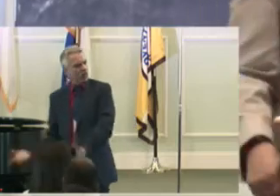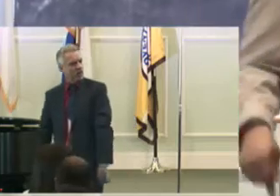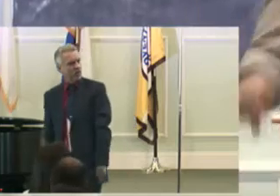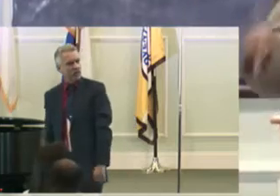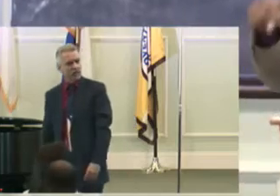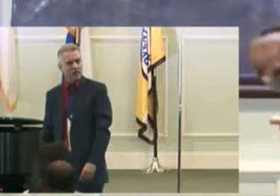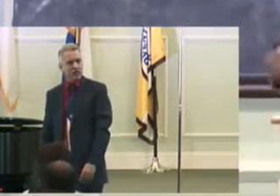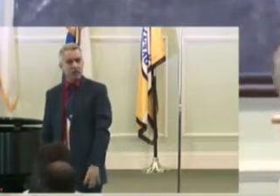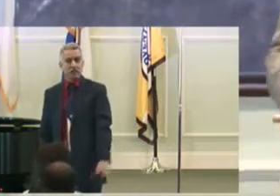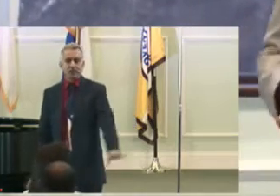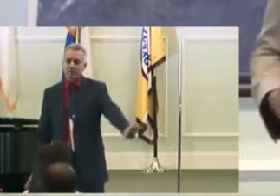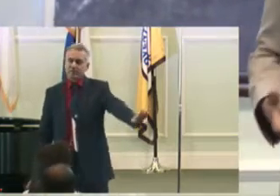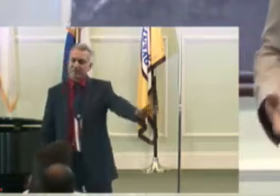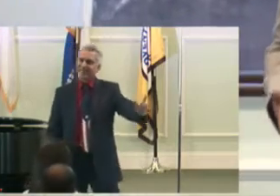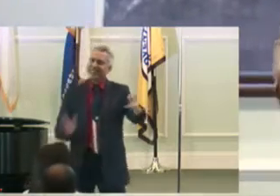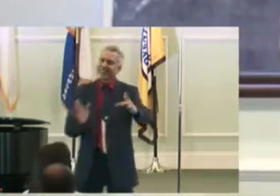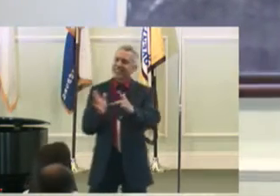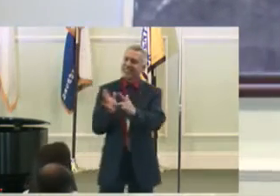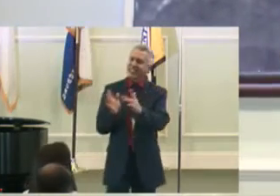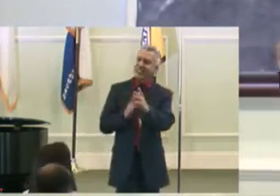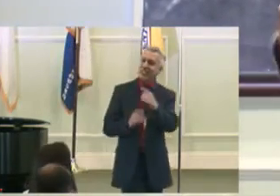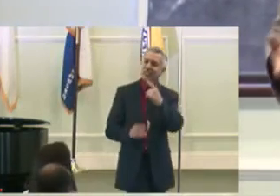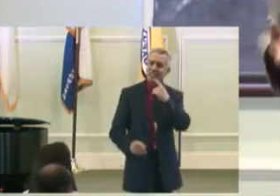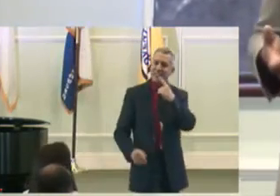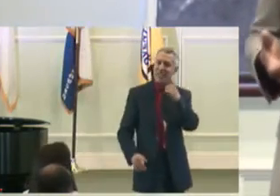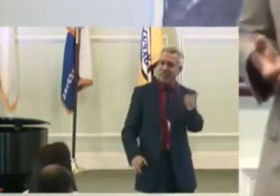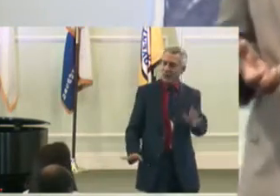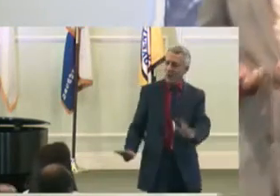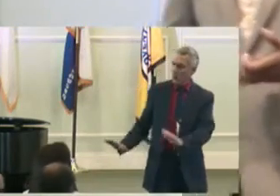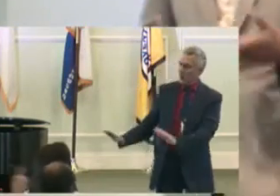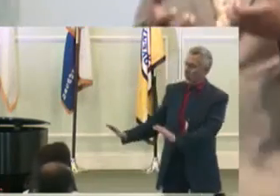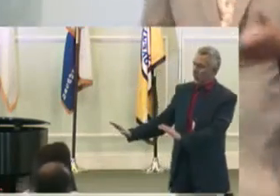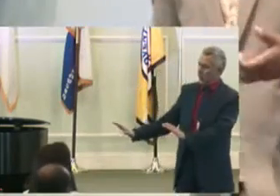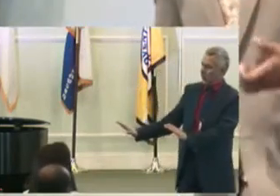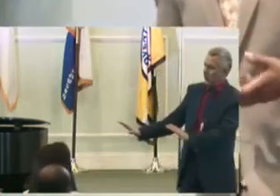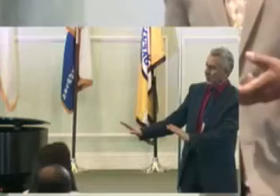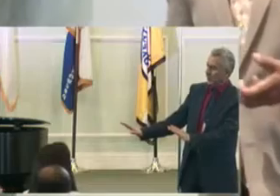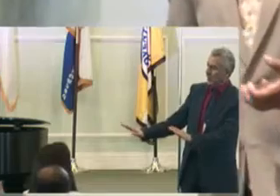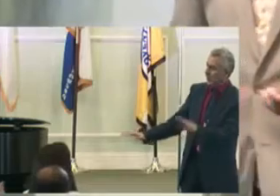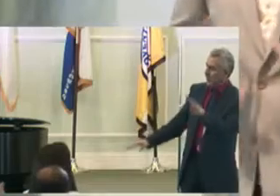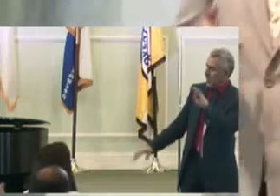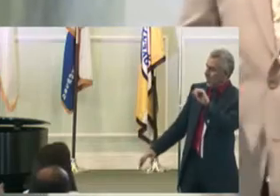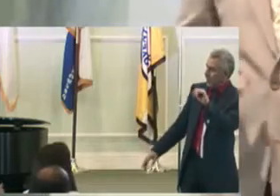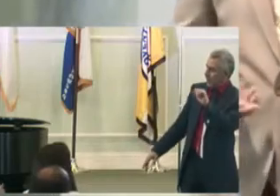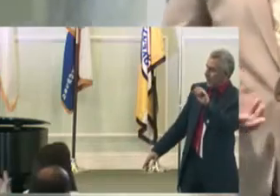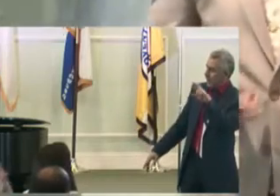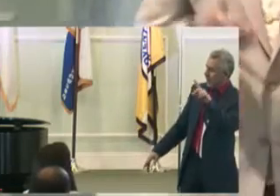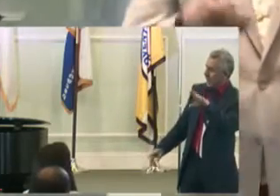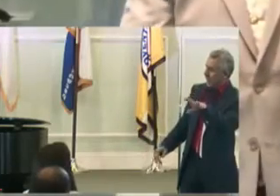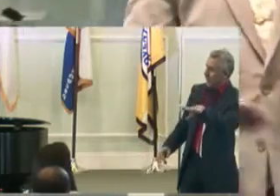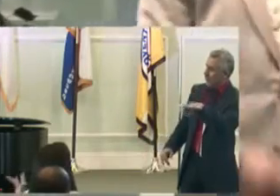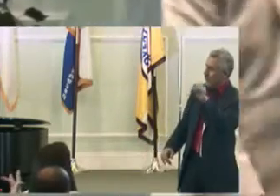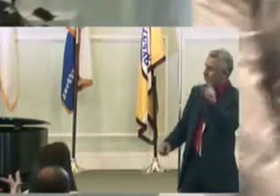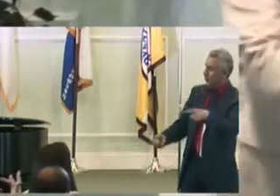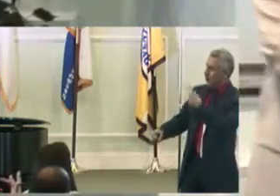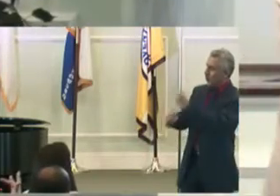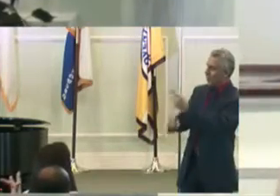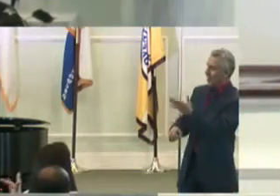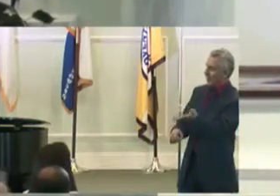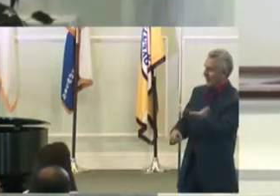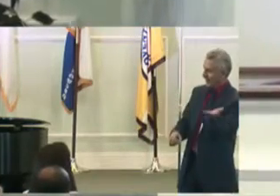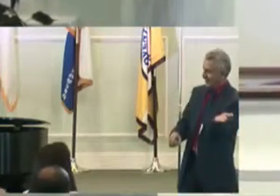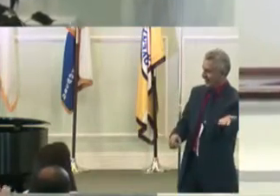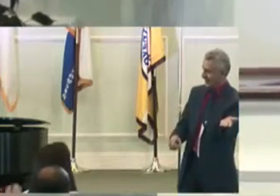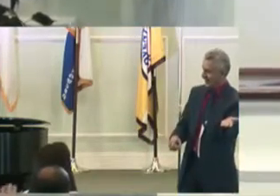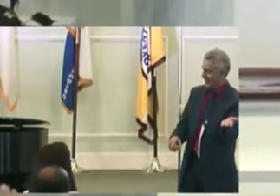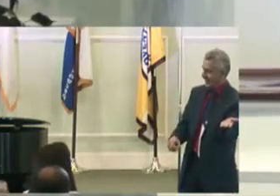The good part. And that word careful means a high level of anxiety. Martha was type A. So I can relate with Martha. I'm type A. If I do A,